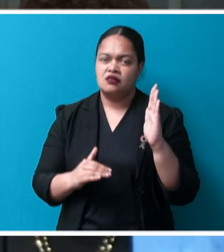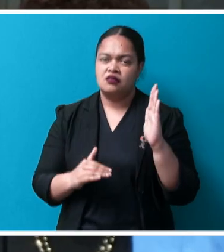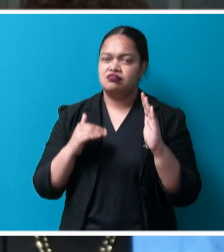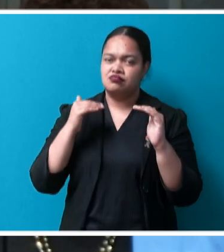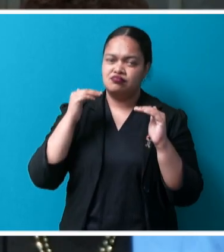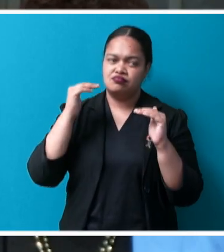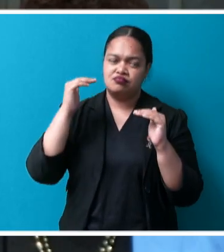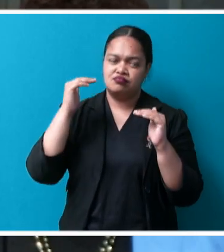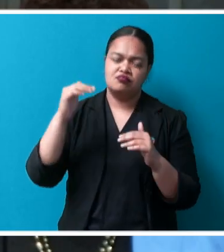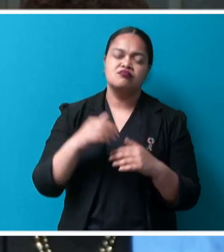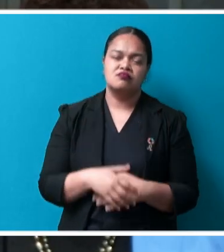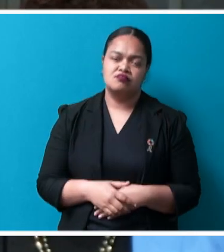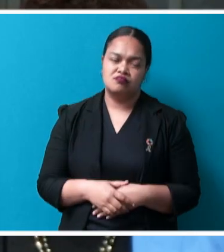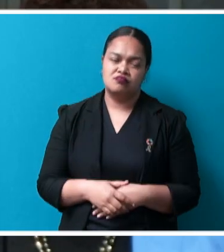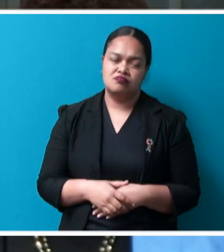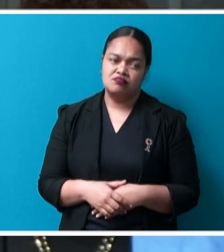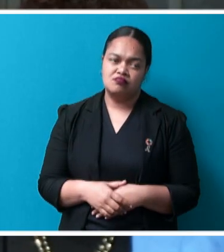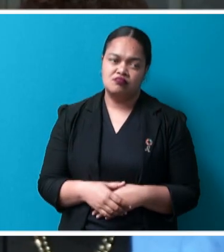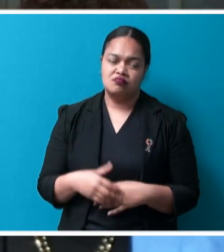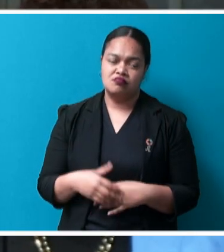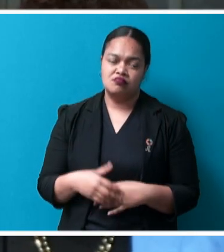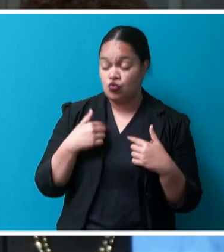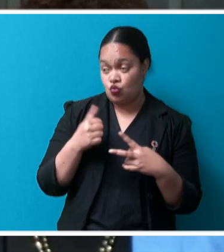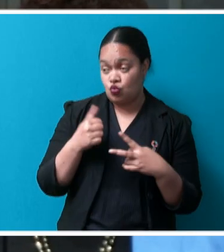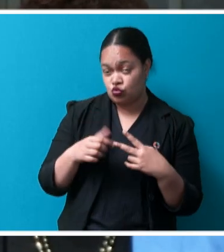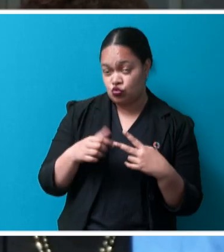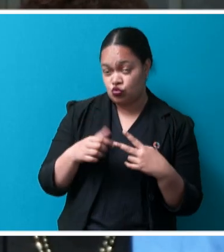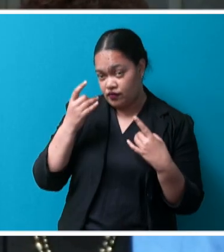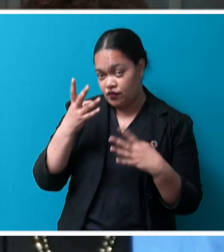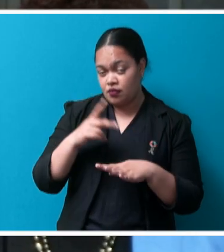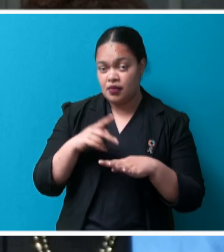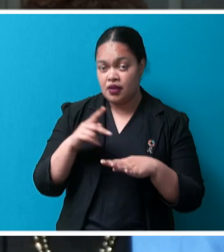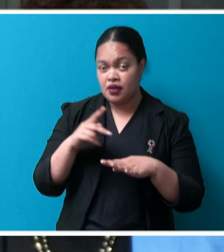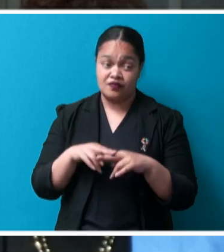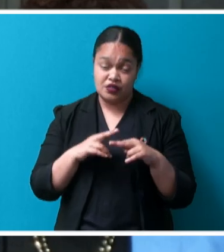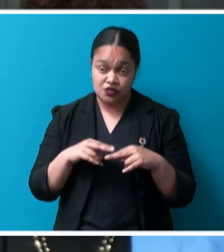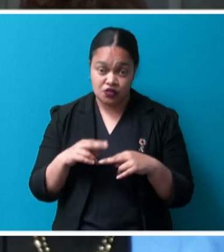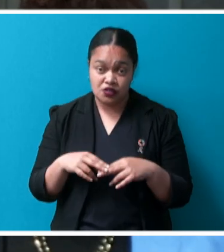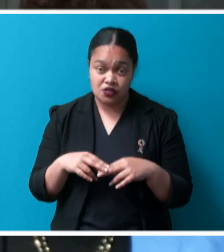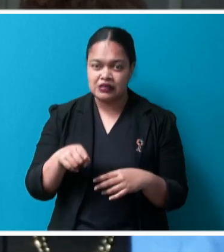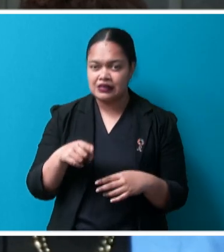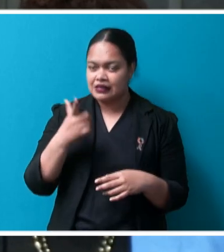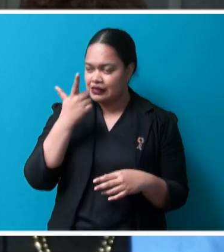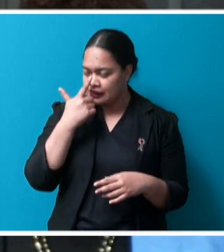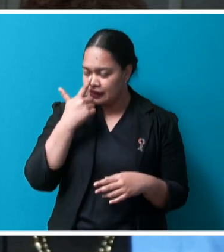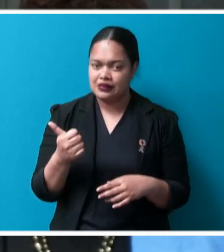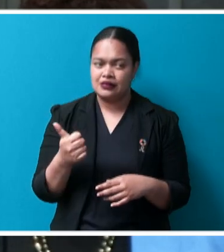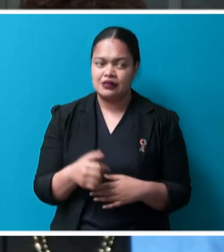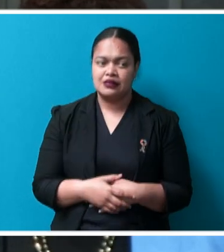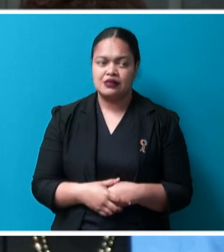extensively across the country. I am also pleased to inform the House that Fiji is preferentially